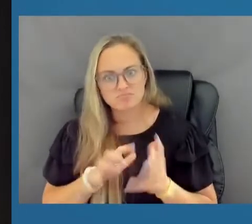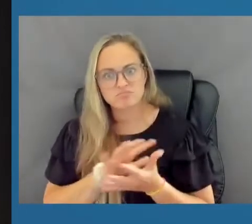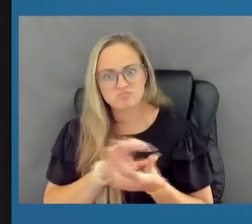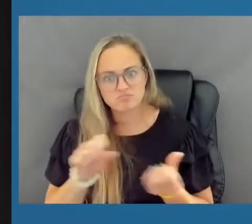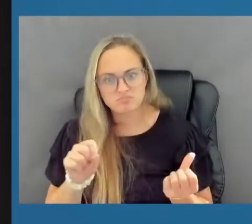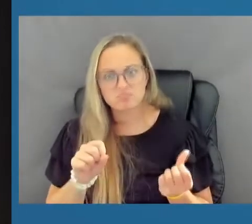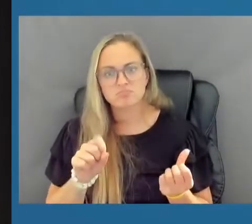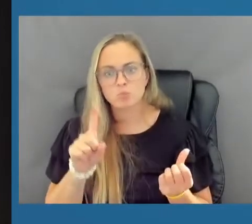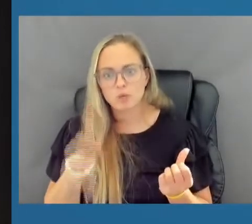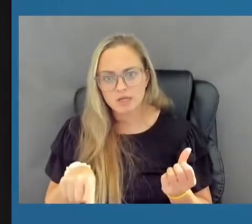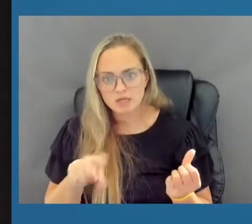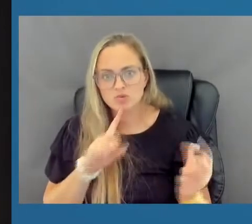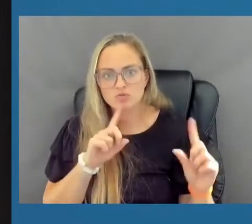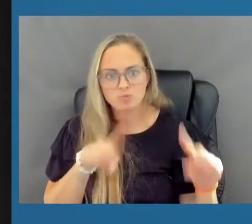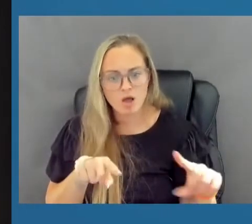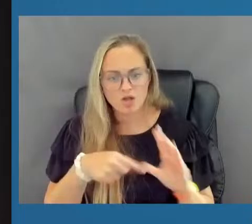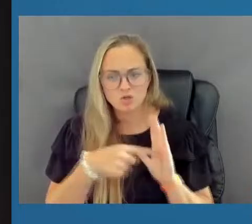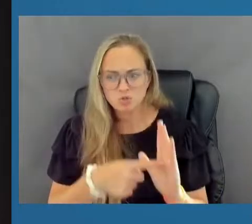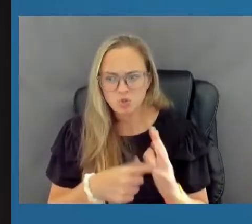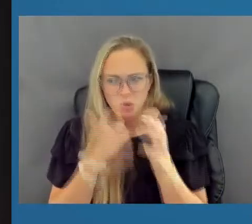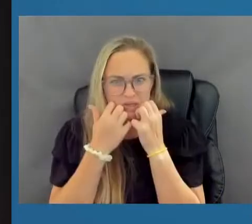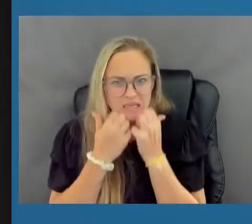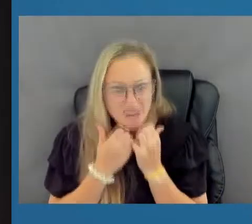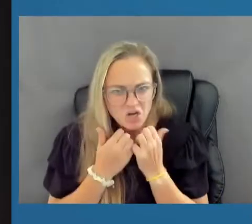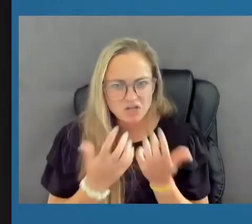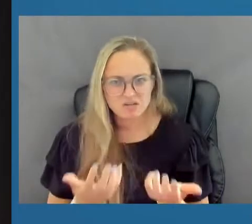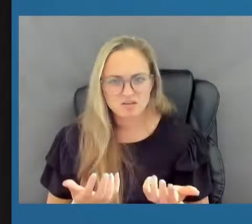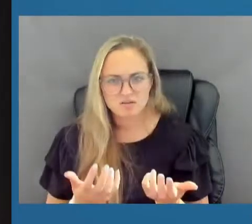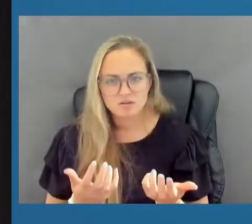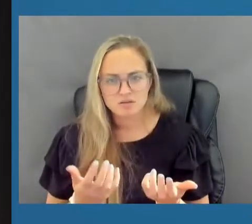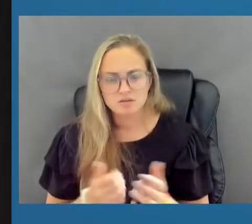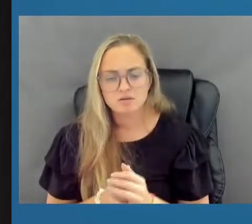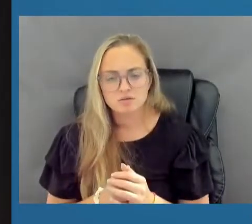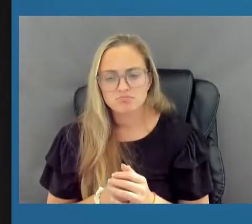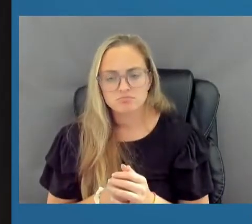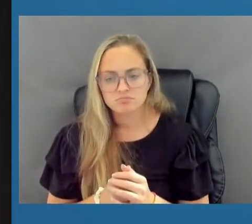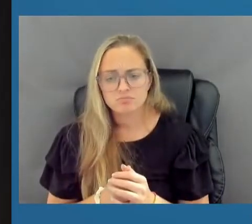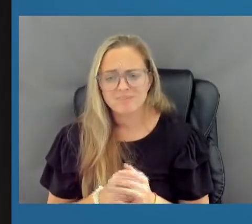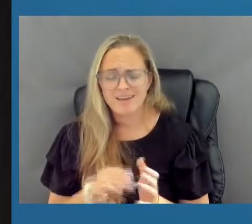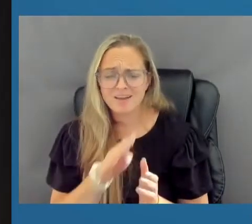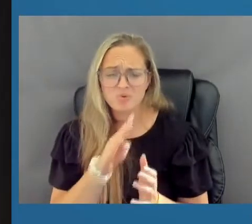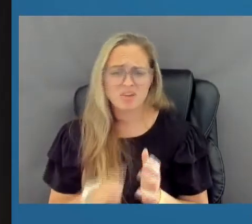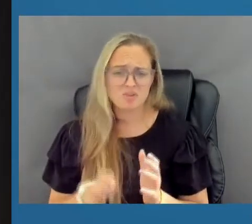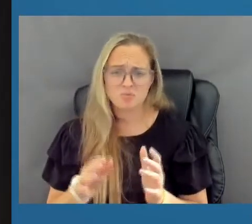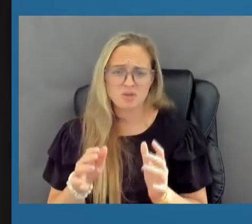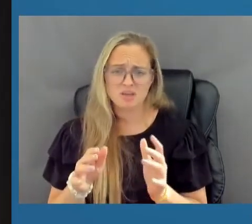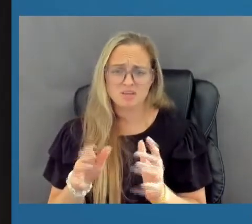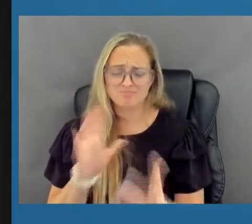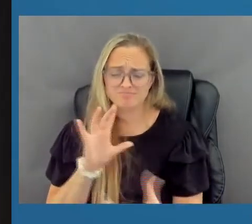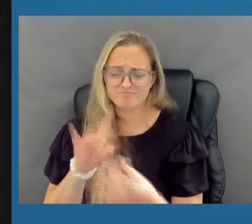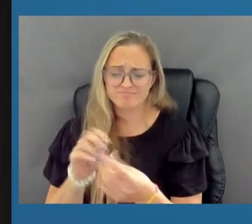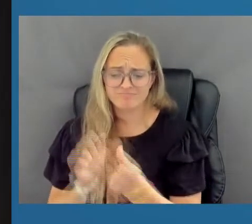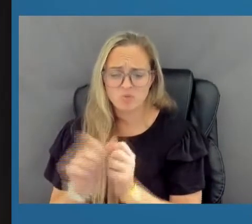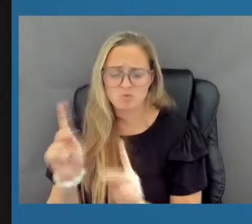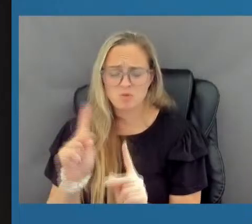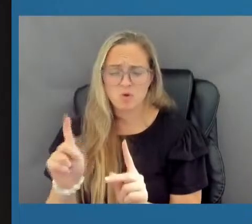We need to show we care. We have a heart. And I'll never be among the heartless who don't think they need that money, because they